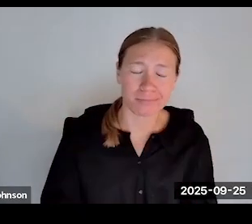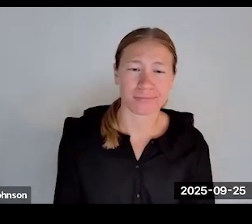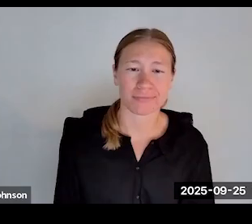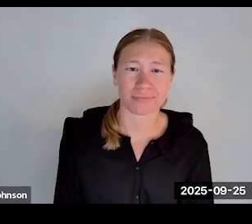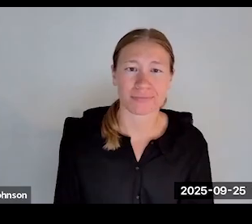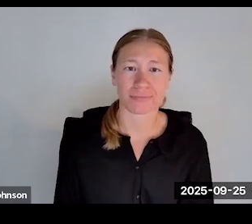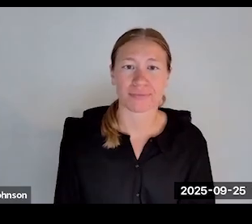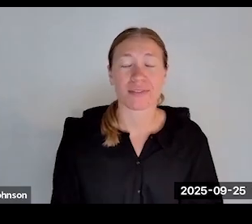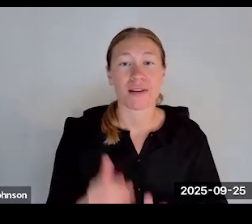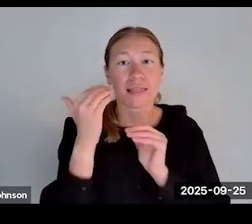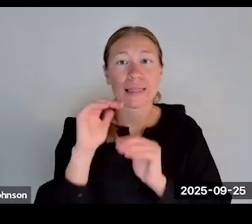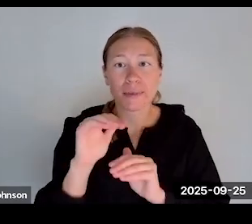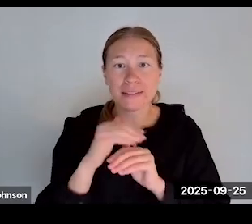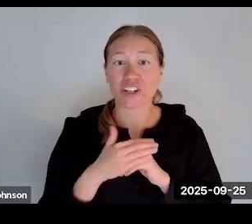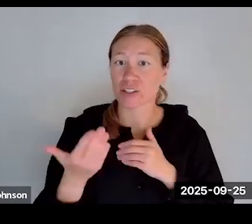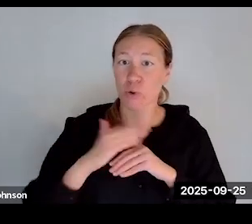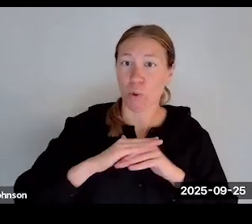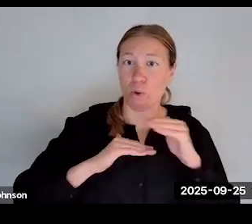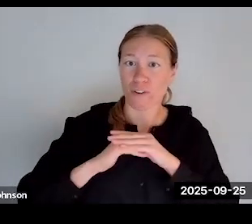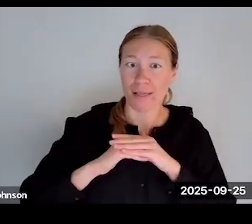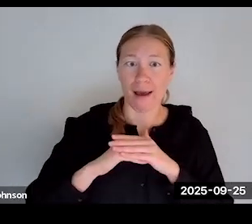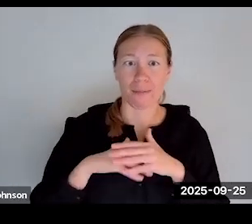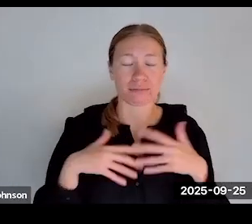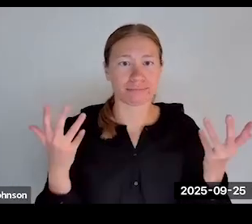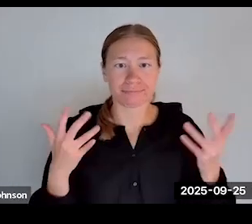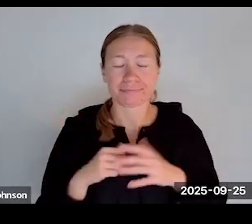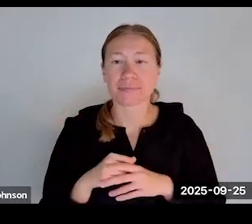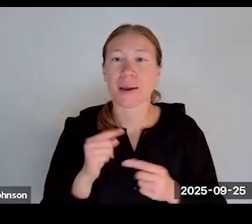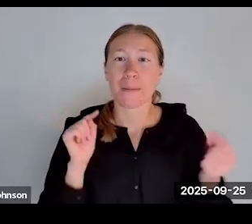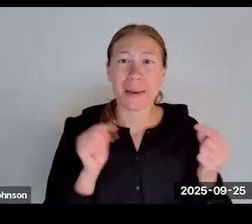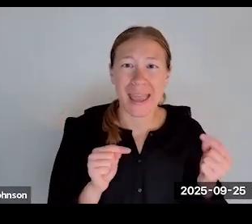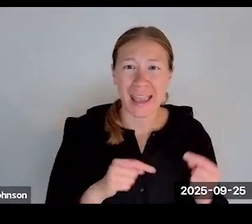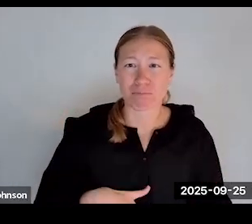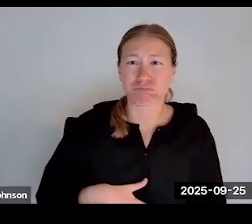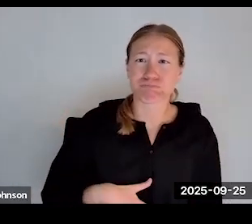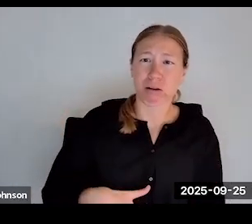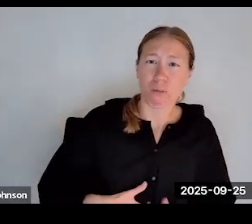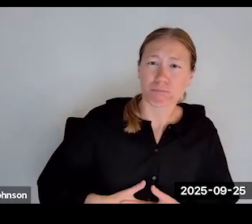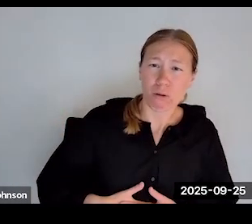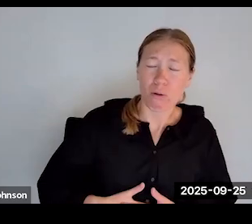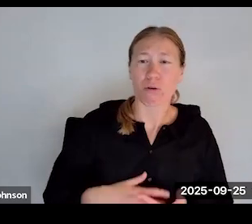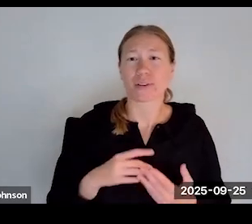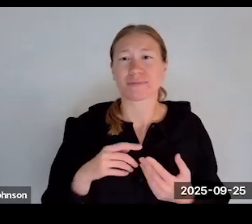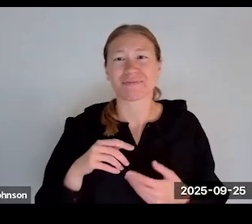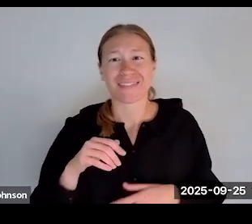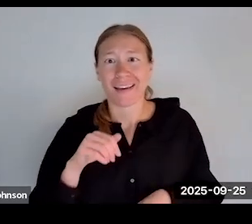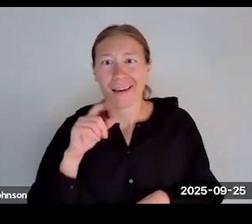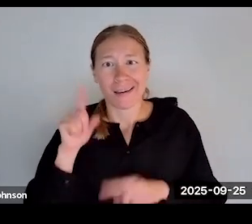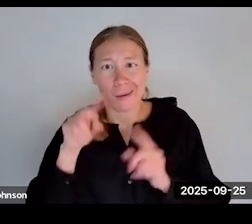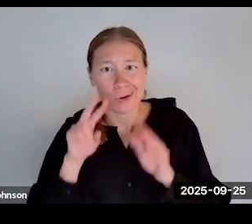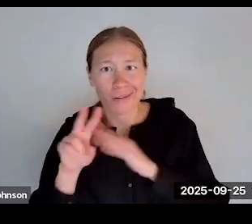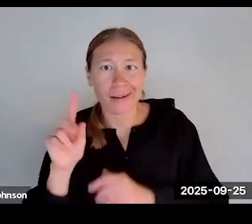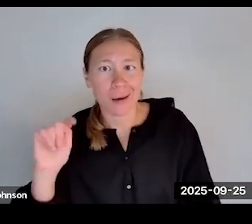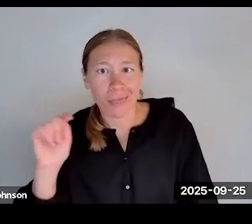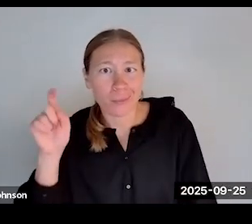Some limitations that overlap these conditions include pain and bloating, unpredictable bowel symptoms, fatigue and